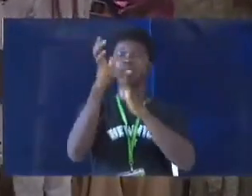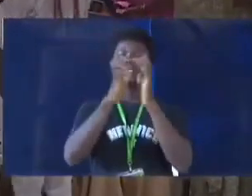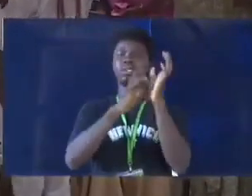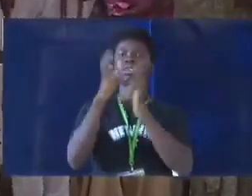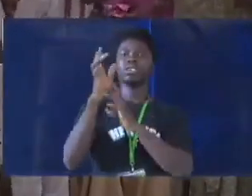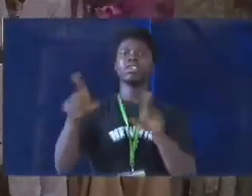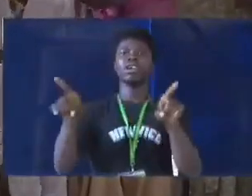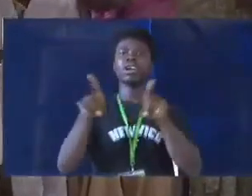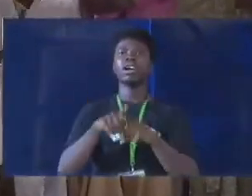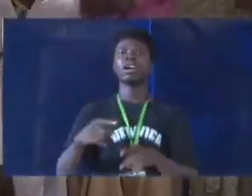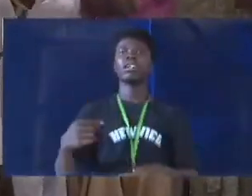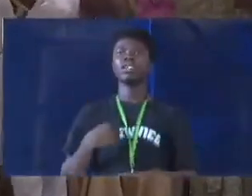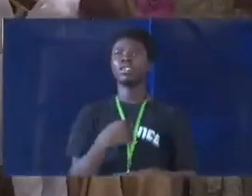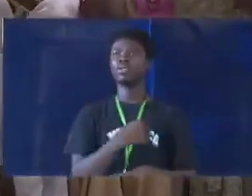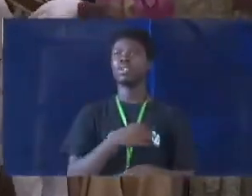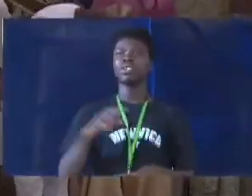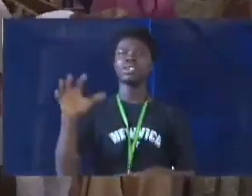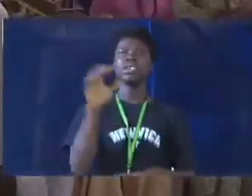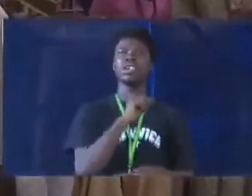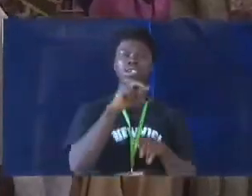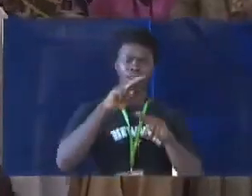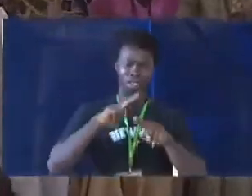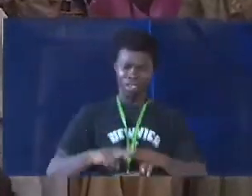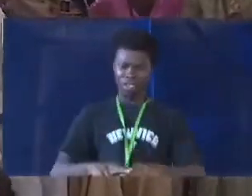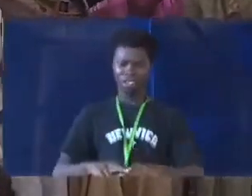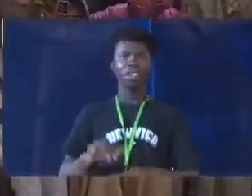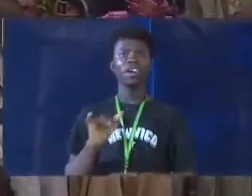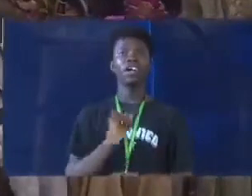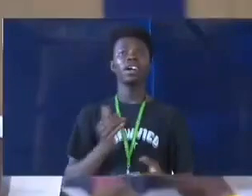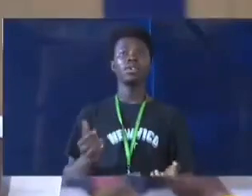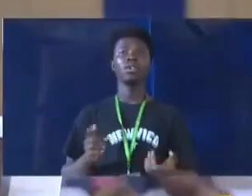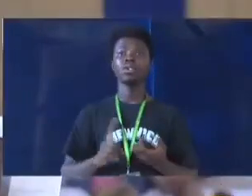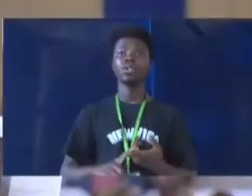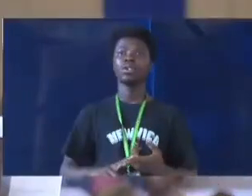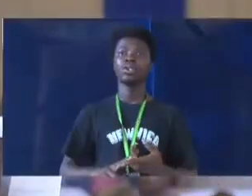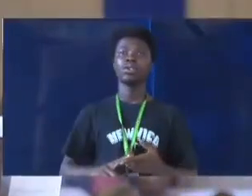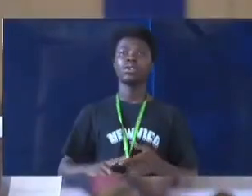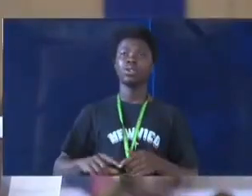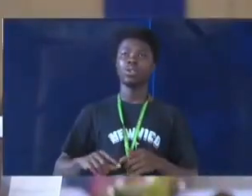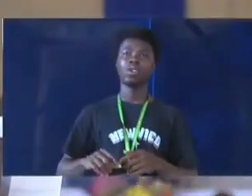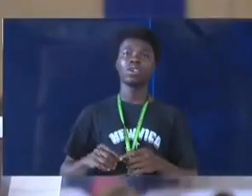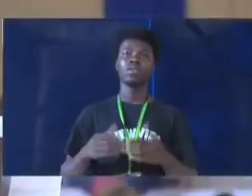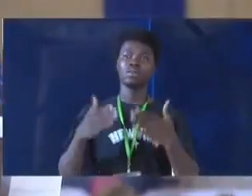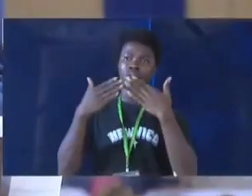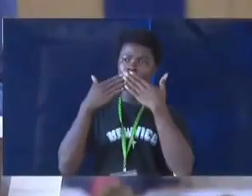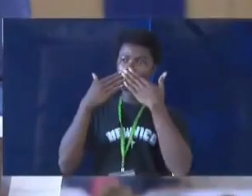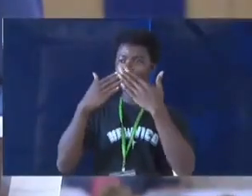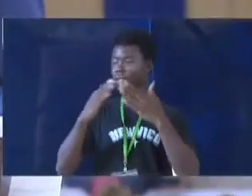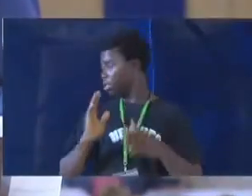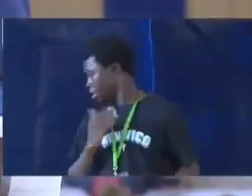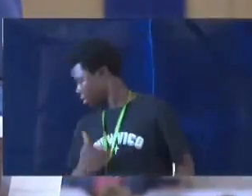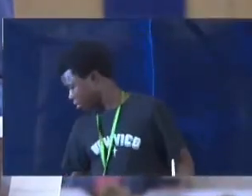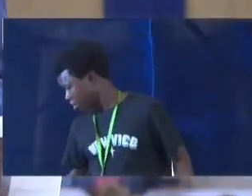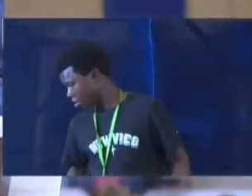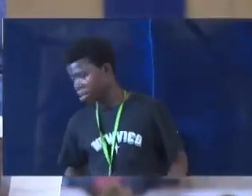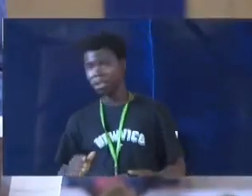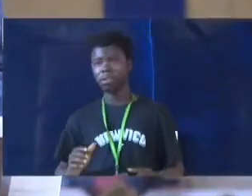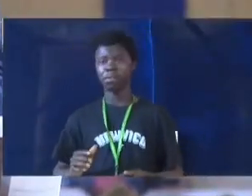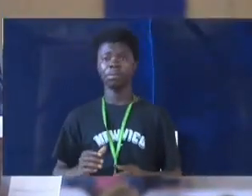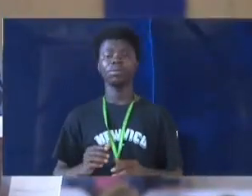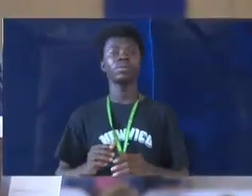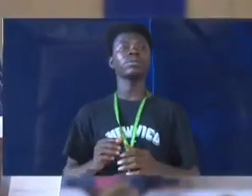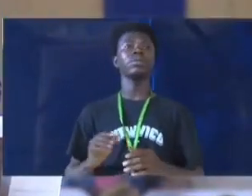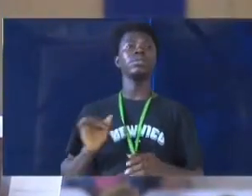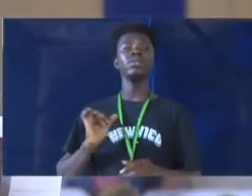As you please get seated, I want to appreciate our parents in the Lord, Daddy and